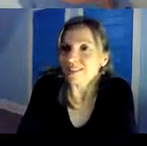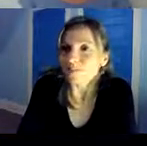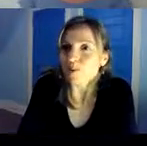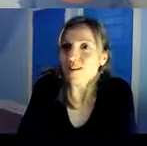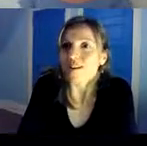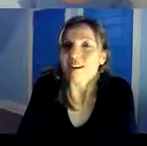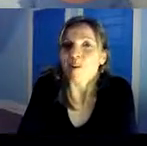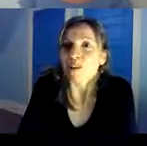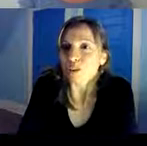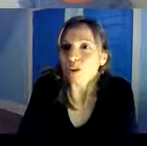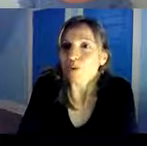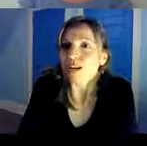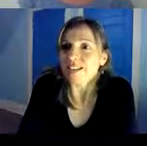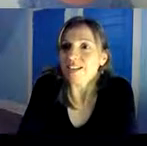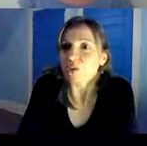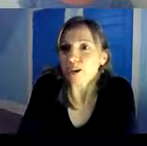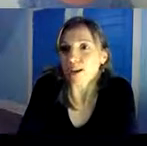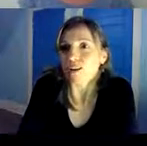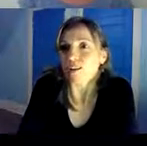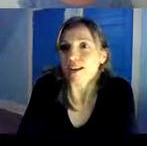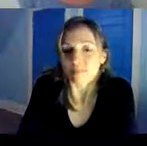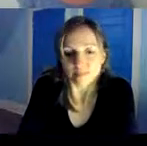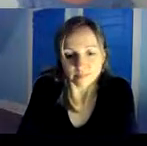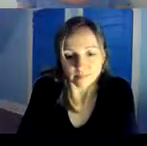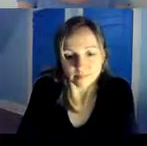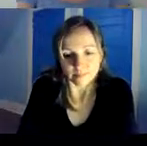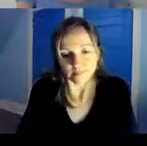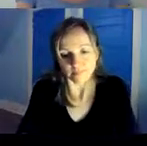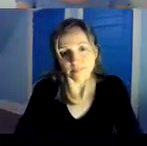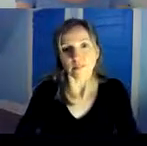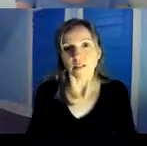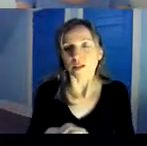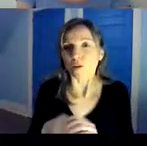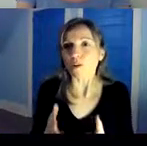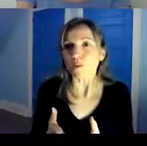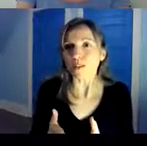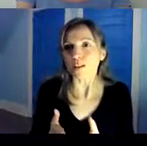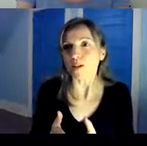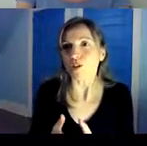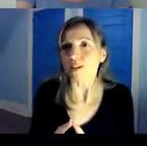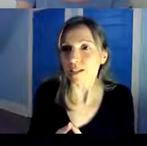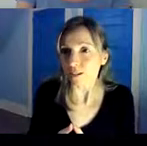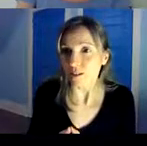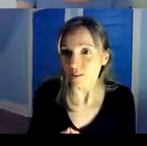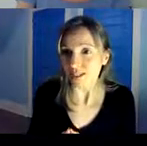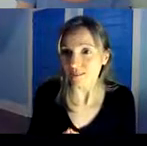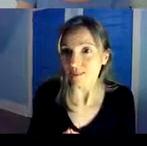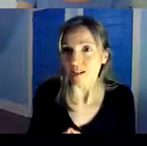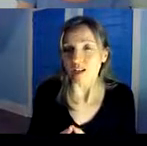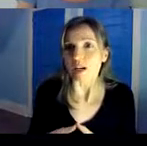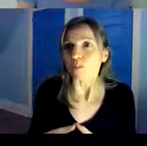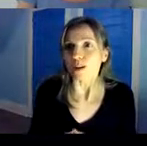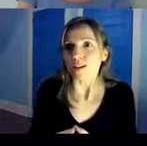don't have events anymore. But you can go and access those guides online. And all of the ones that I've mentioned, yes, they're